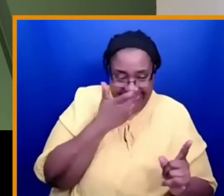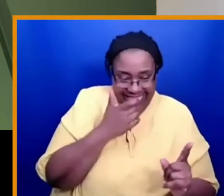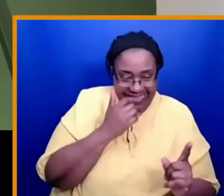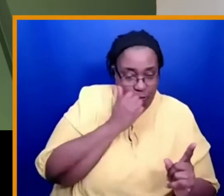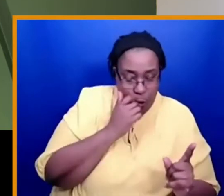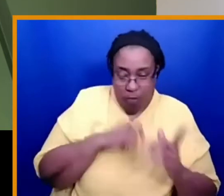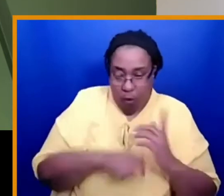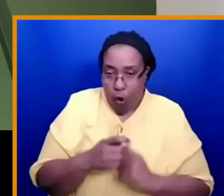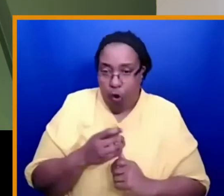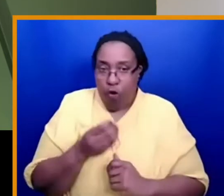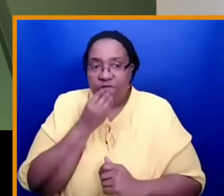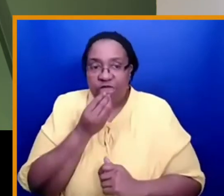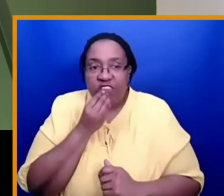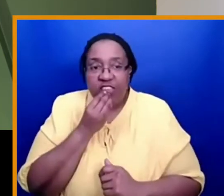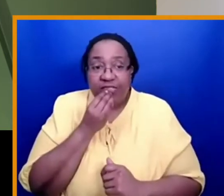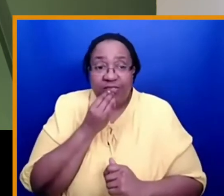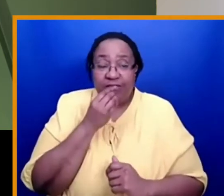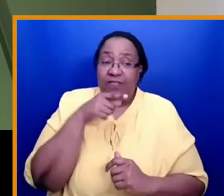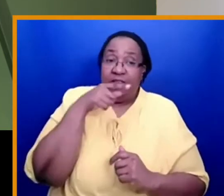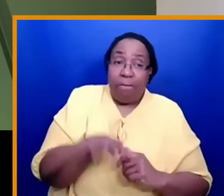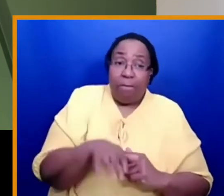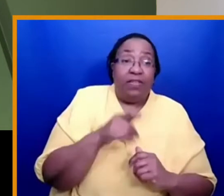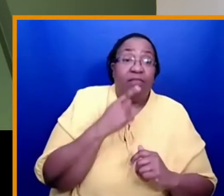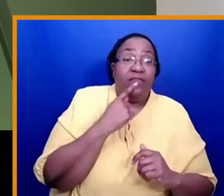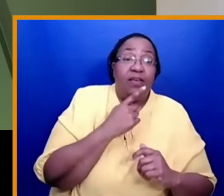from £960 a year to